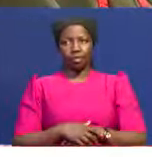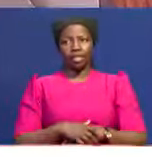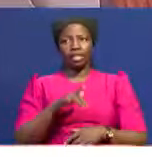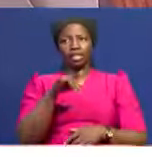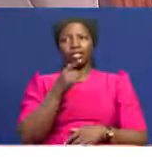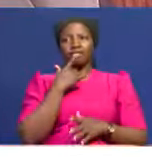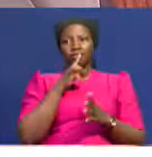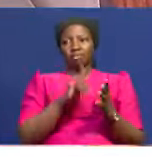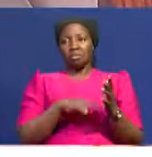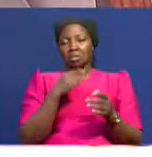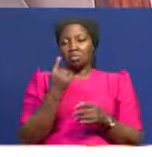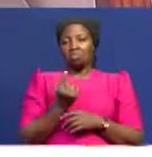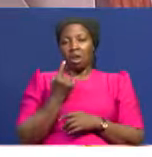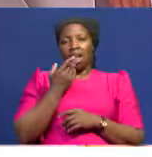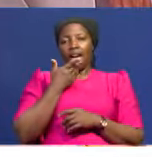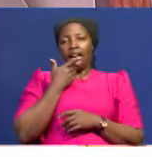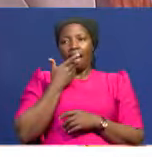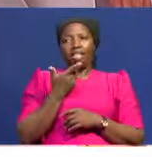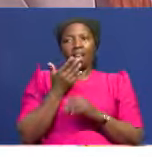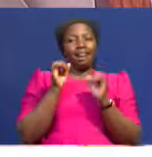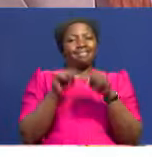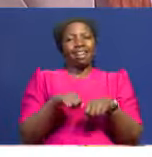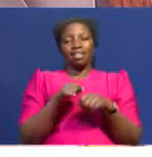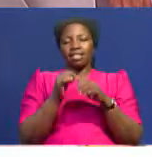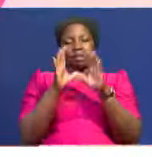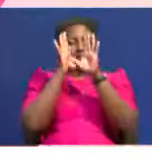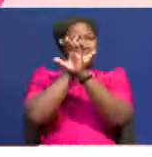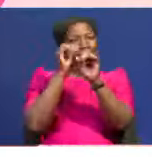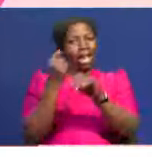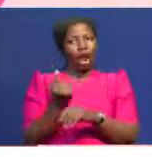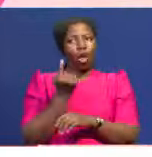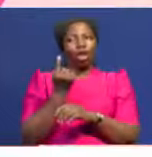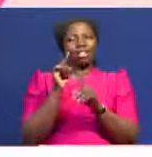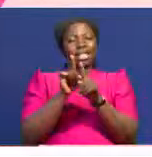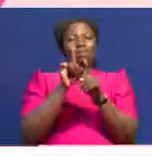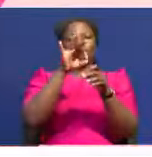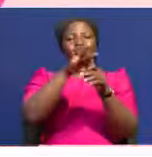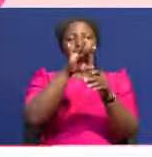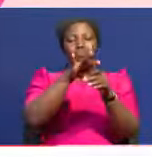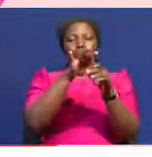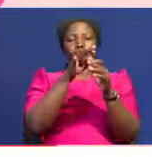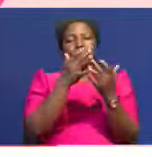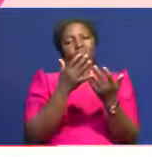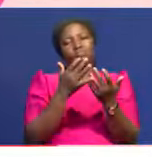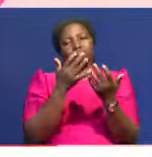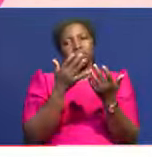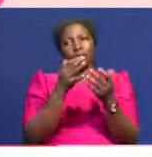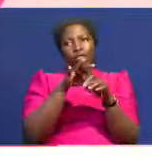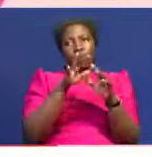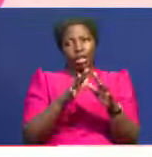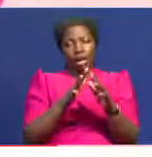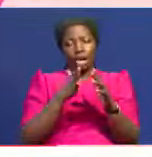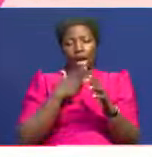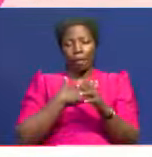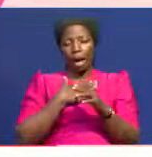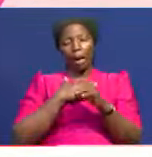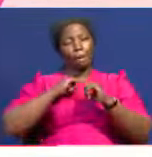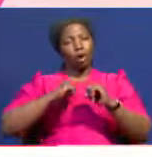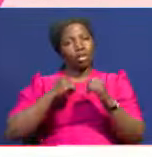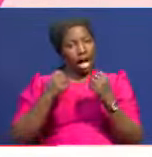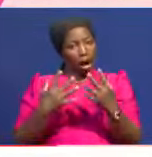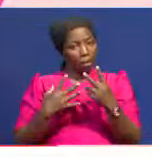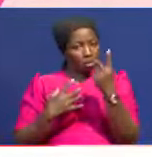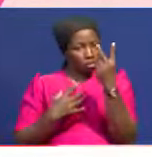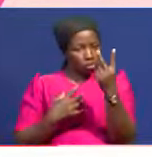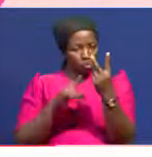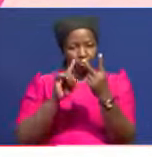he was only answerable to the commander-in-chief and the electorate. Bosi yangu ni wangapi? Wananchi wa Kenya na President William